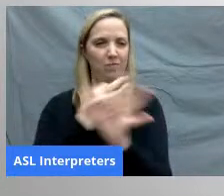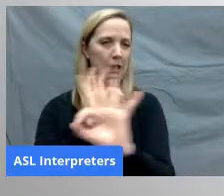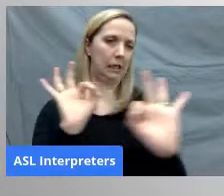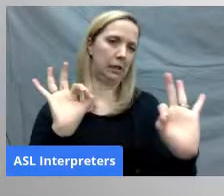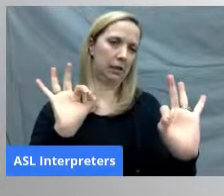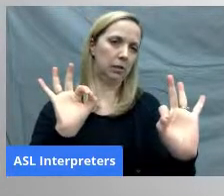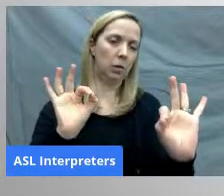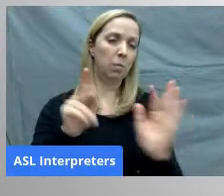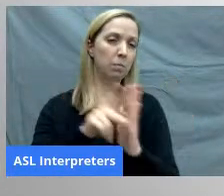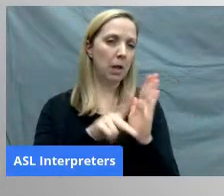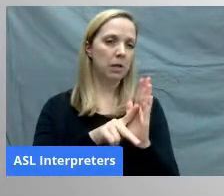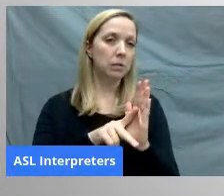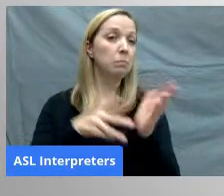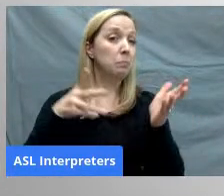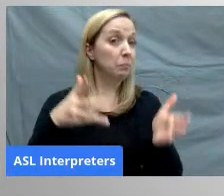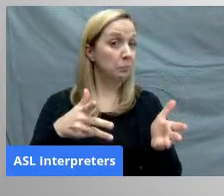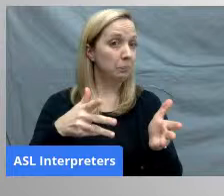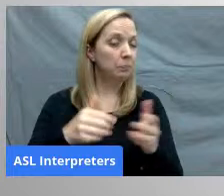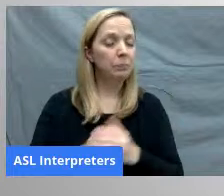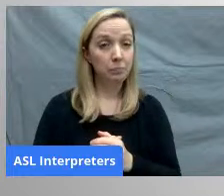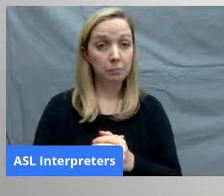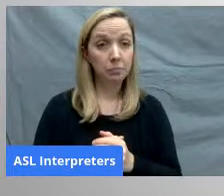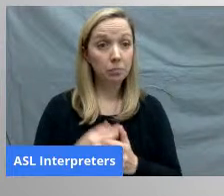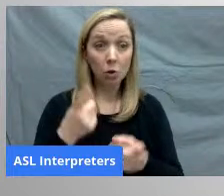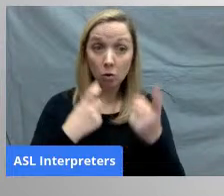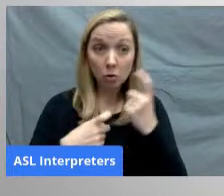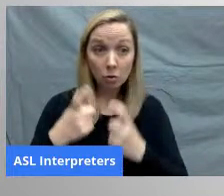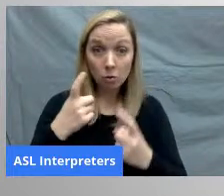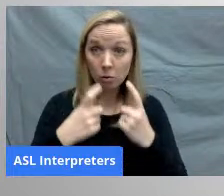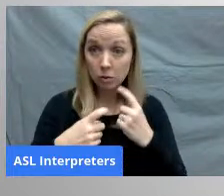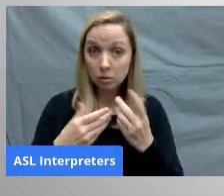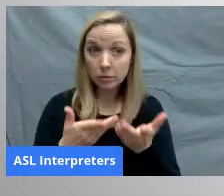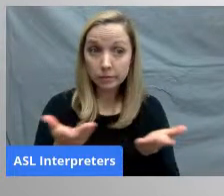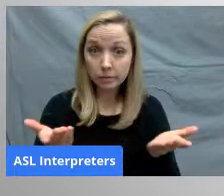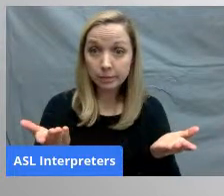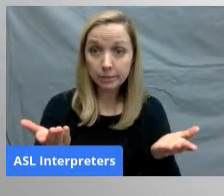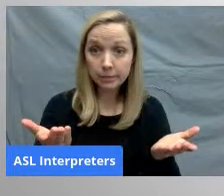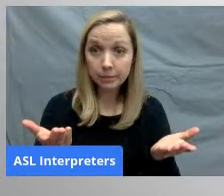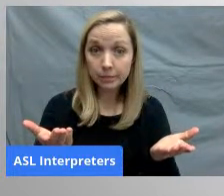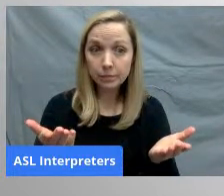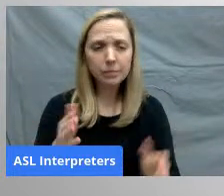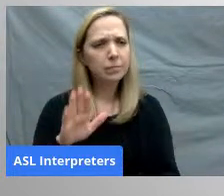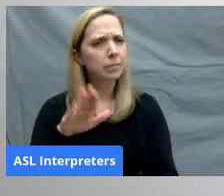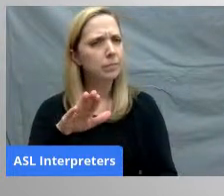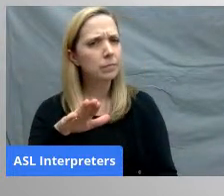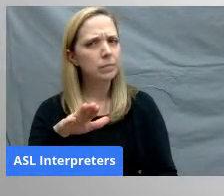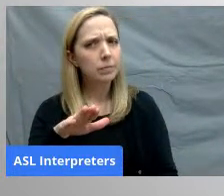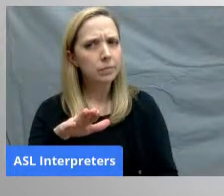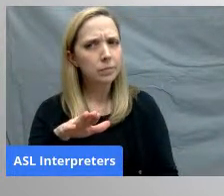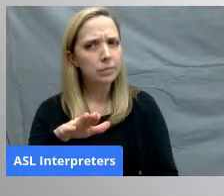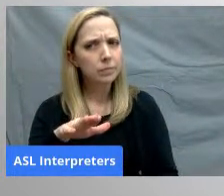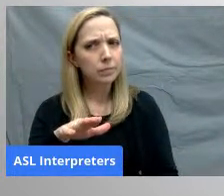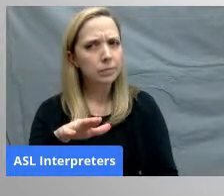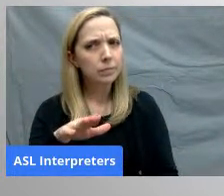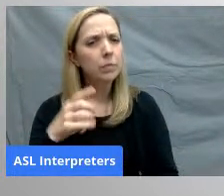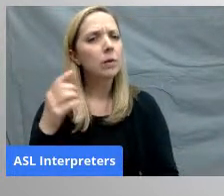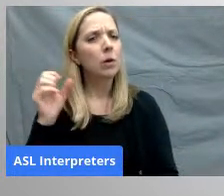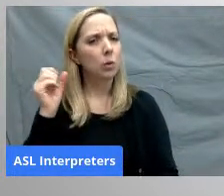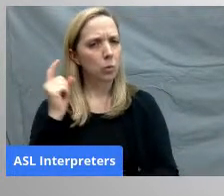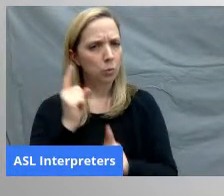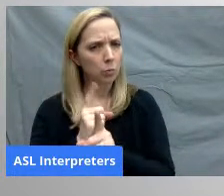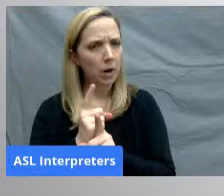this policy. Any questions about that? Just a testimony, we did have this discussion back